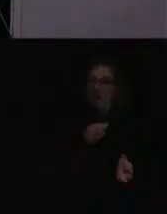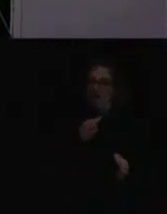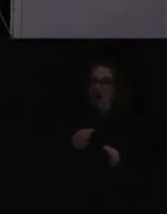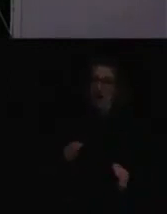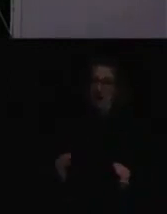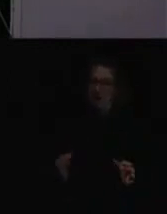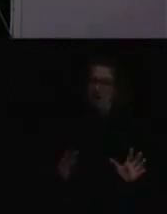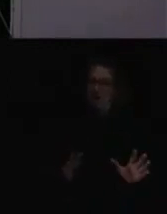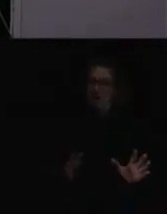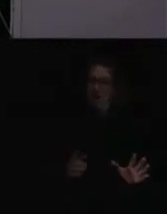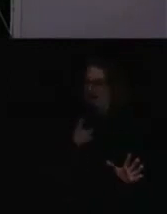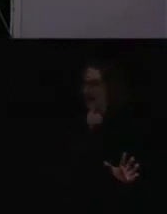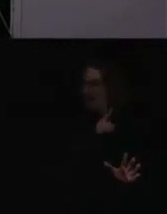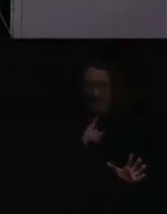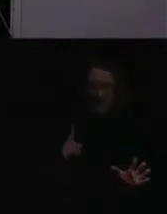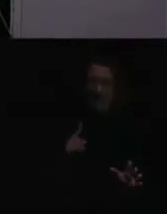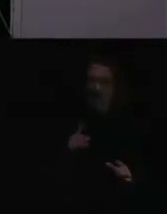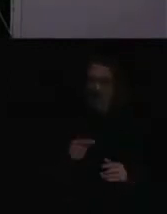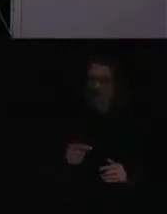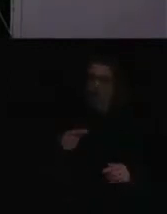you have to ask.